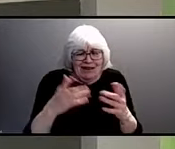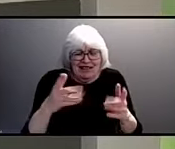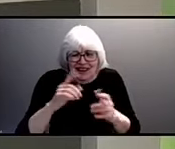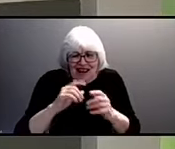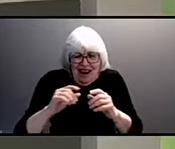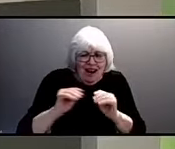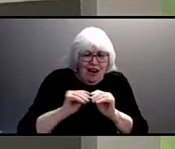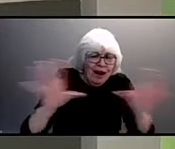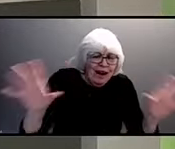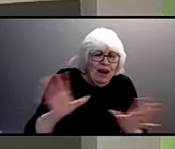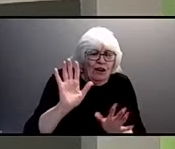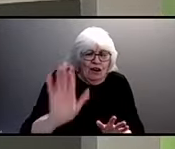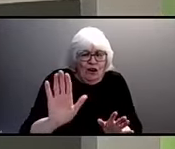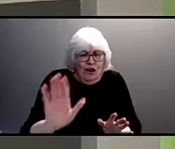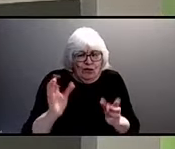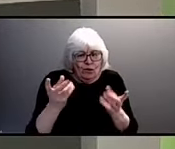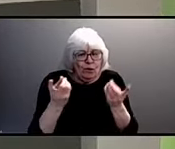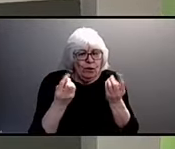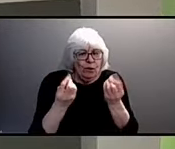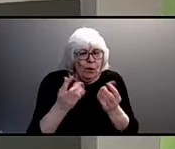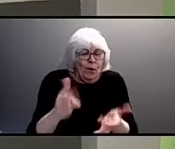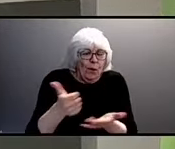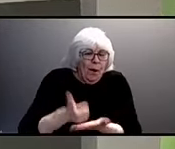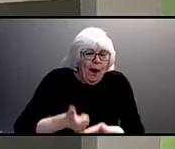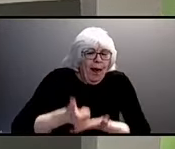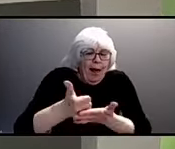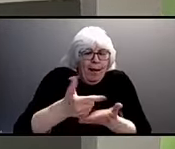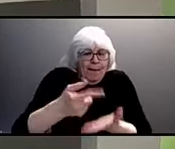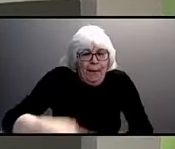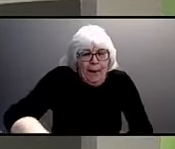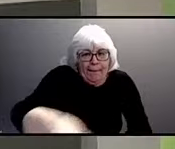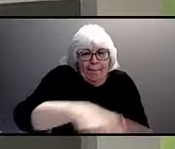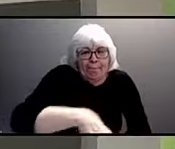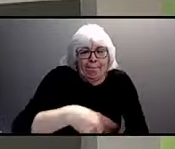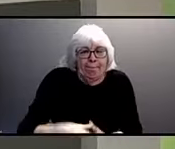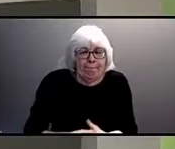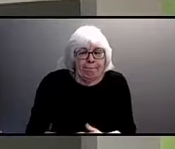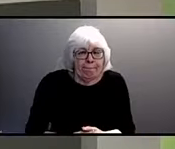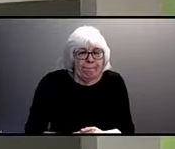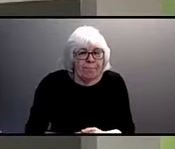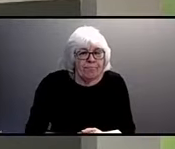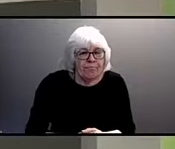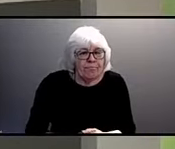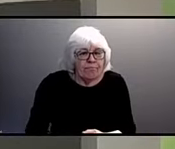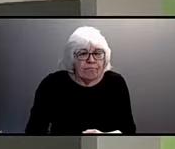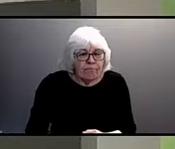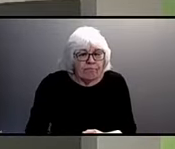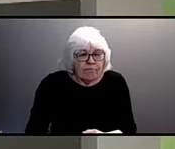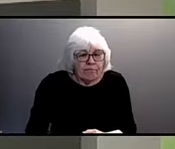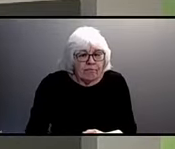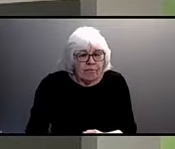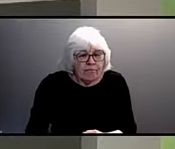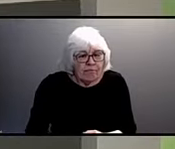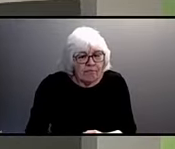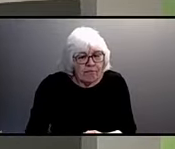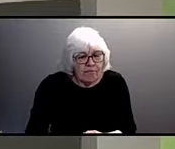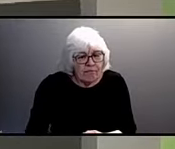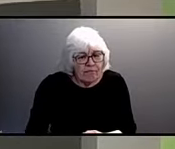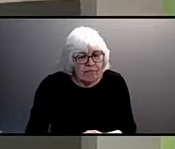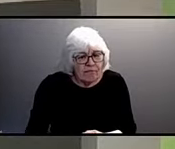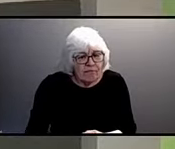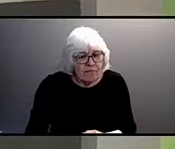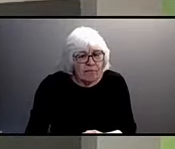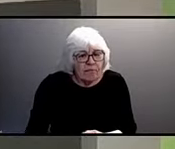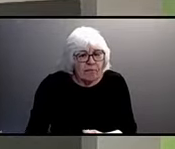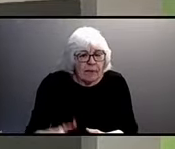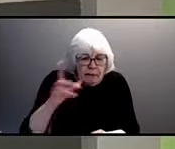to assist. Did you want to speak to it too, Erica? I'm sorry. Could you repeat the question, please? Yes, sorry. Just in terms